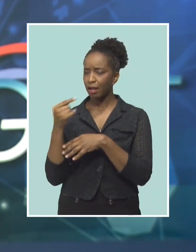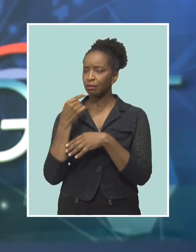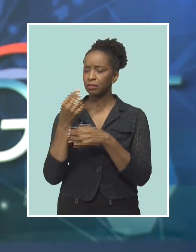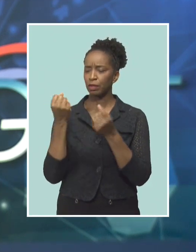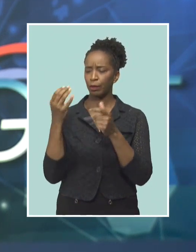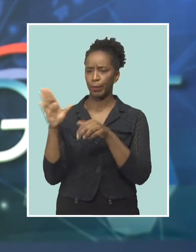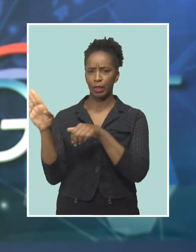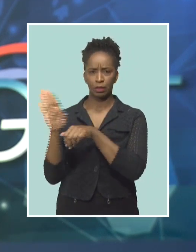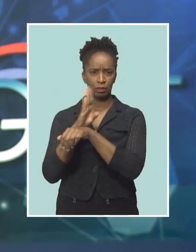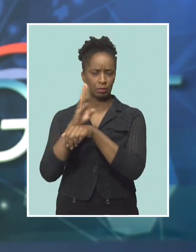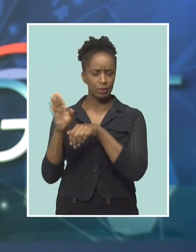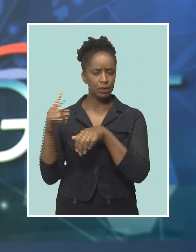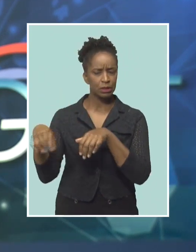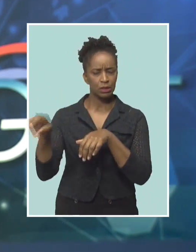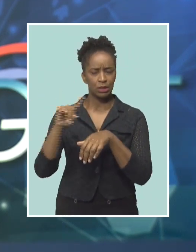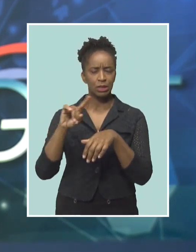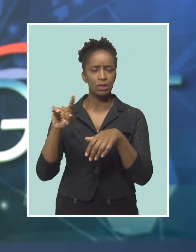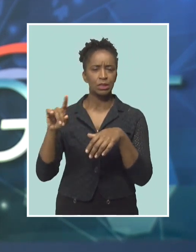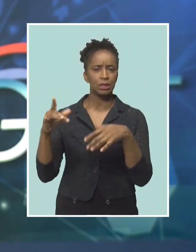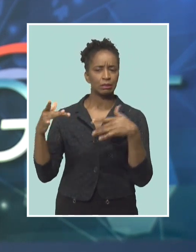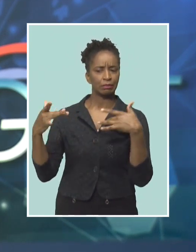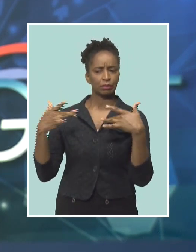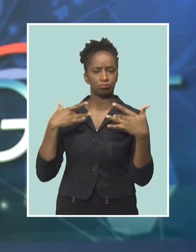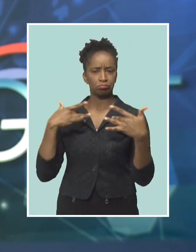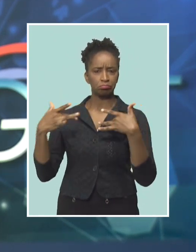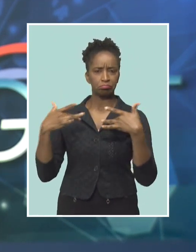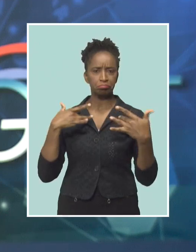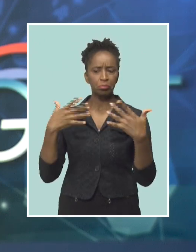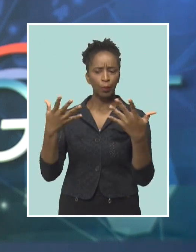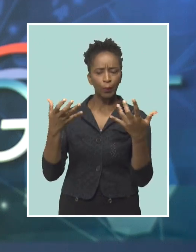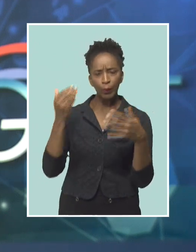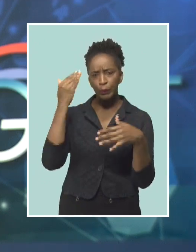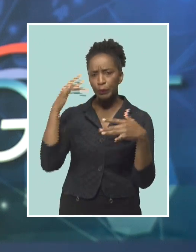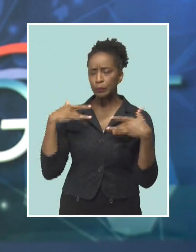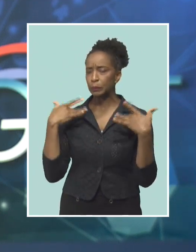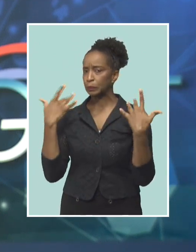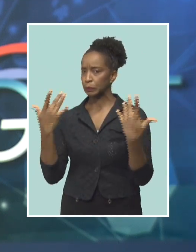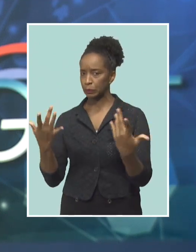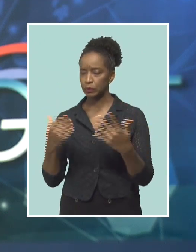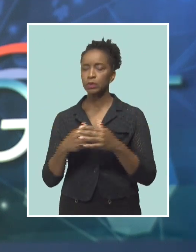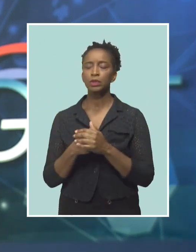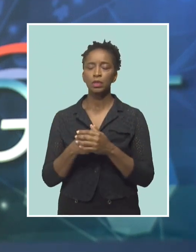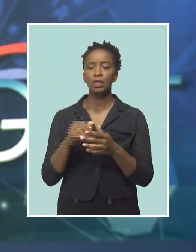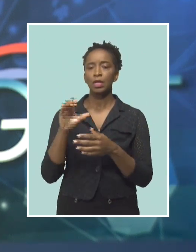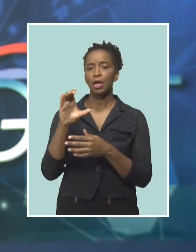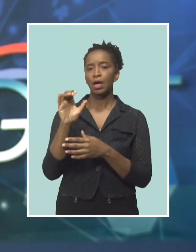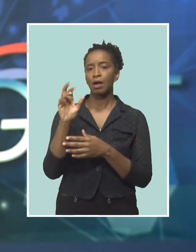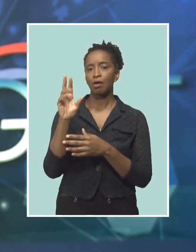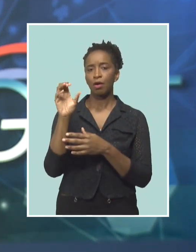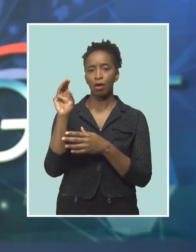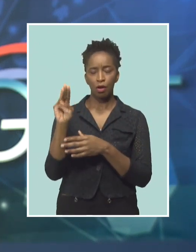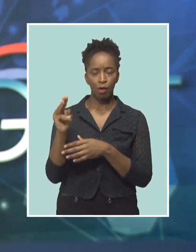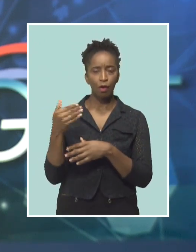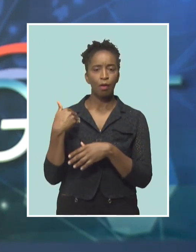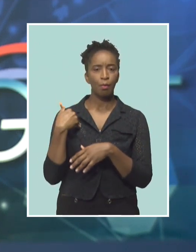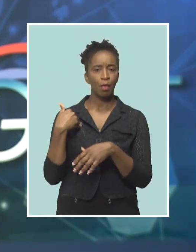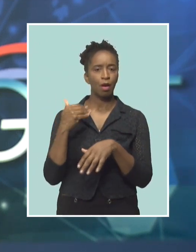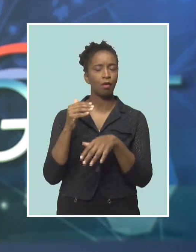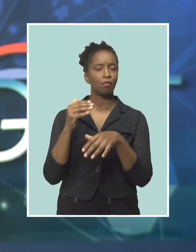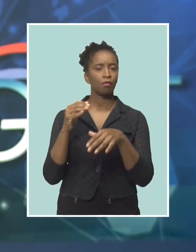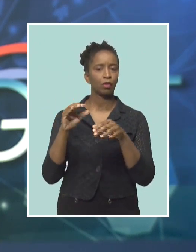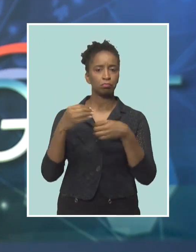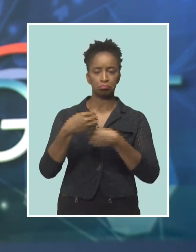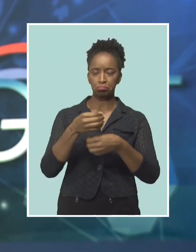sector is concerned. He adds, however, that the region has a well-established office for trade negotiations and they'll be using